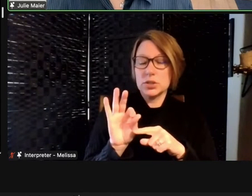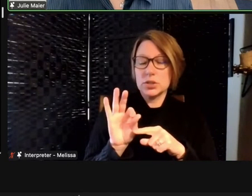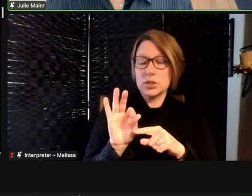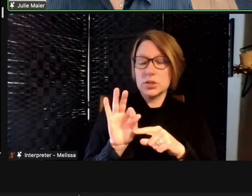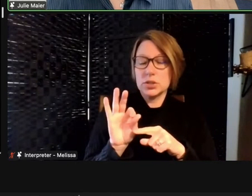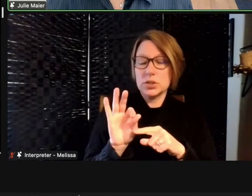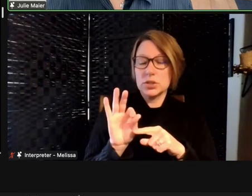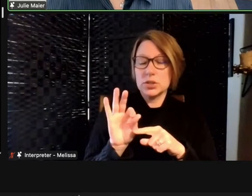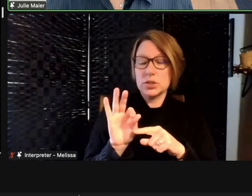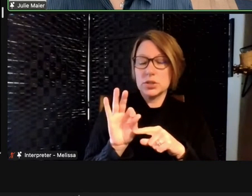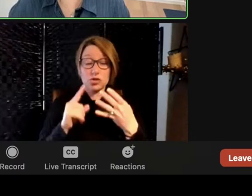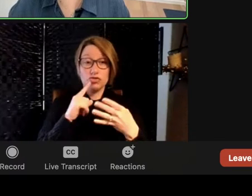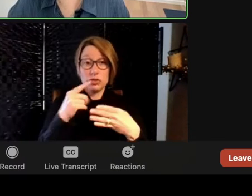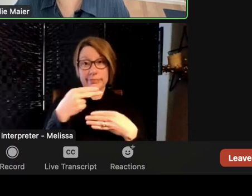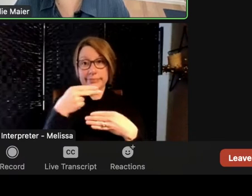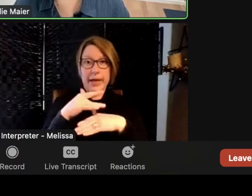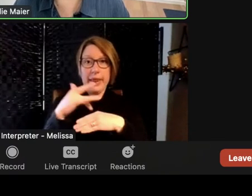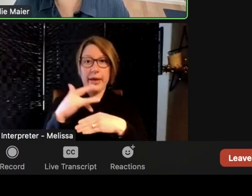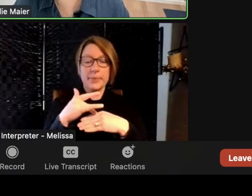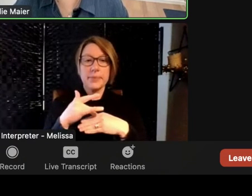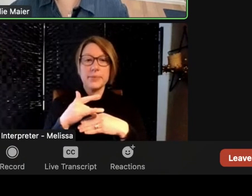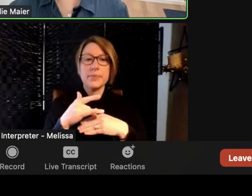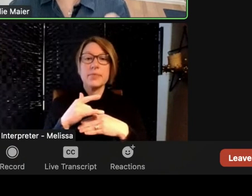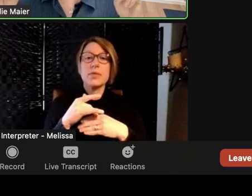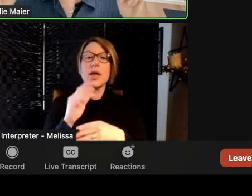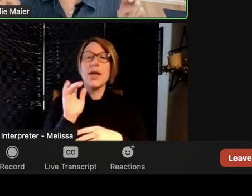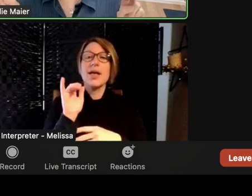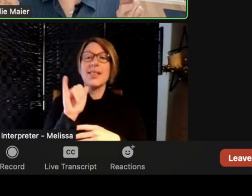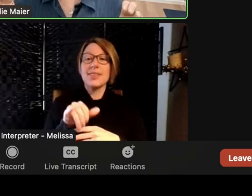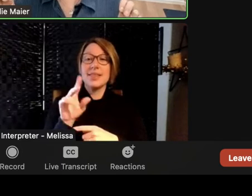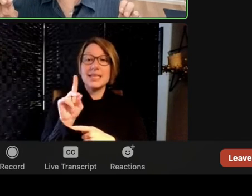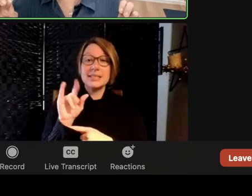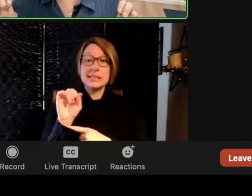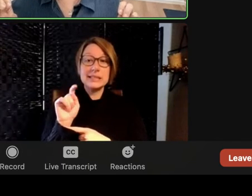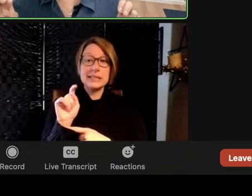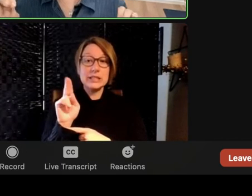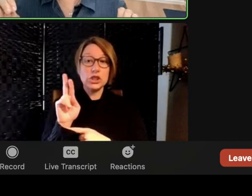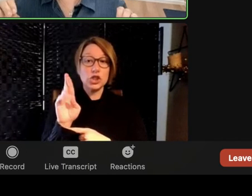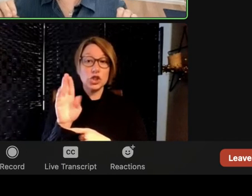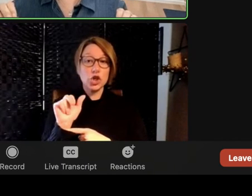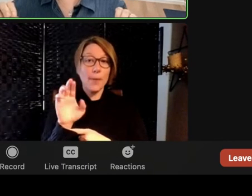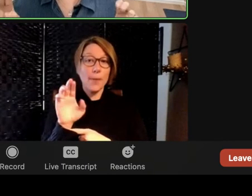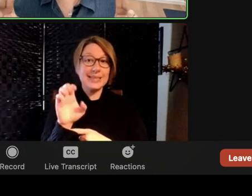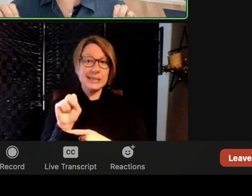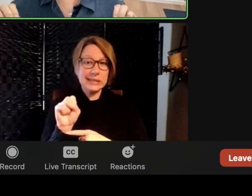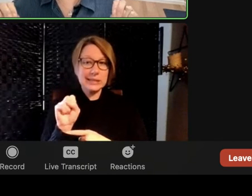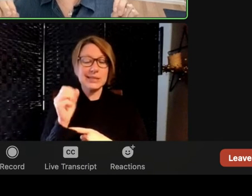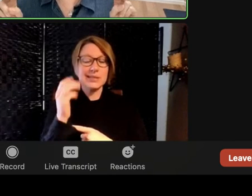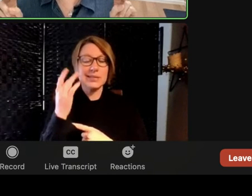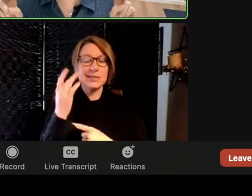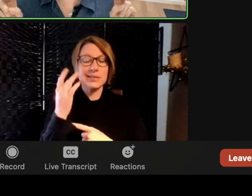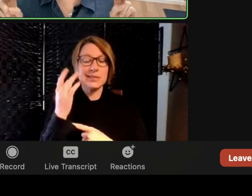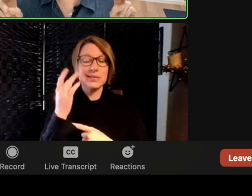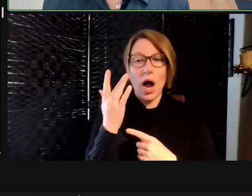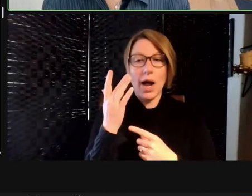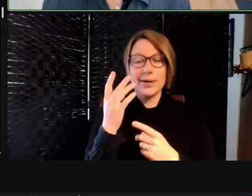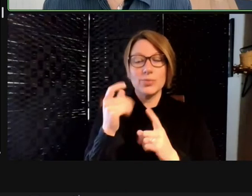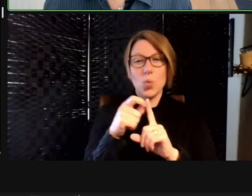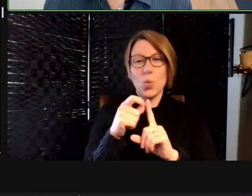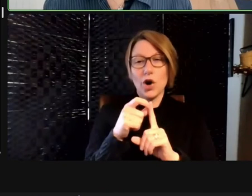that's highlighted for you is that these disturbances, and again, this is because this is a diagnostic medical manual, why they're calling it